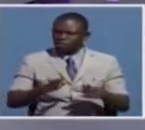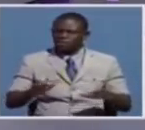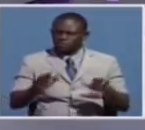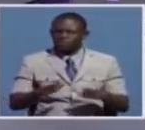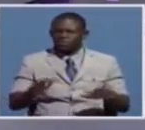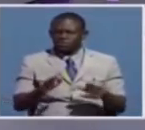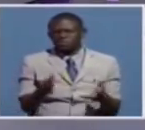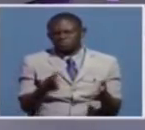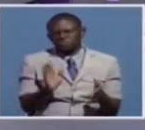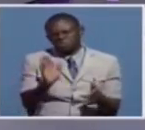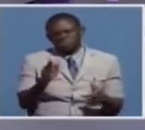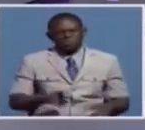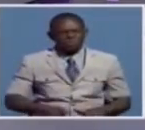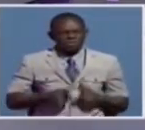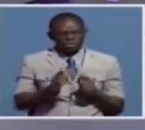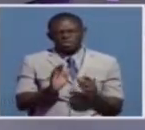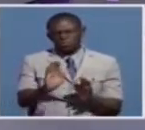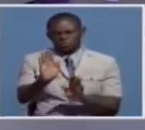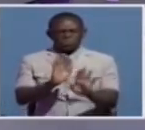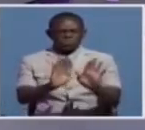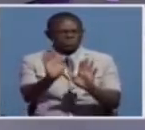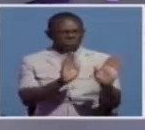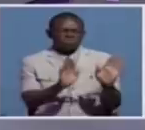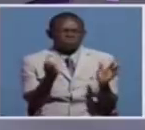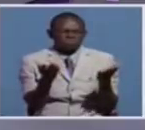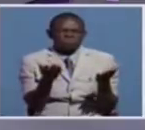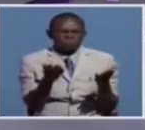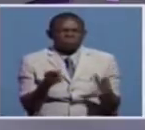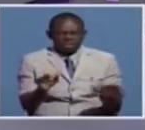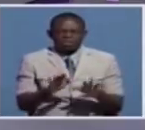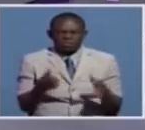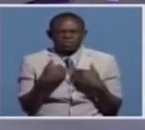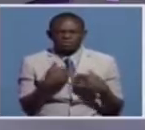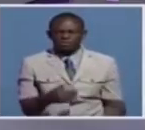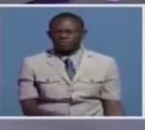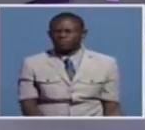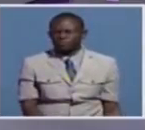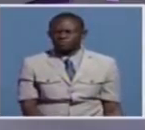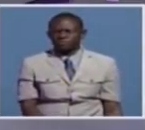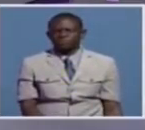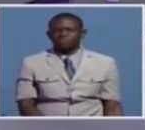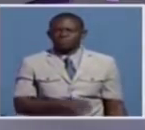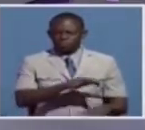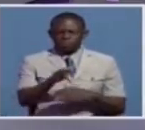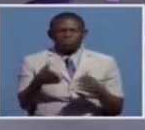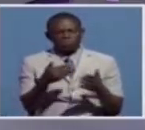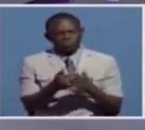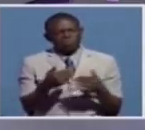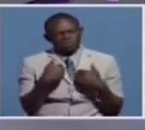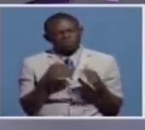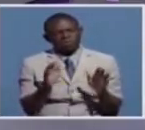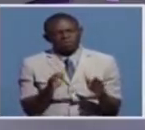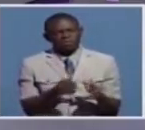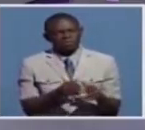their own manners of living and work. So we are all around. 2